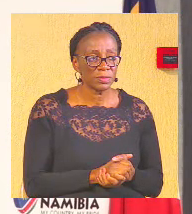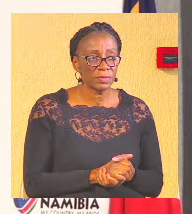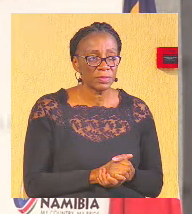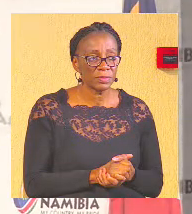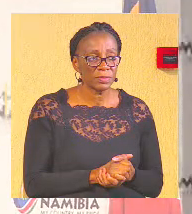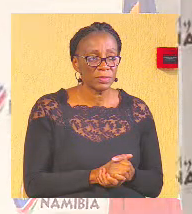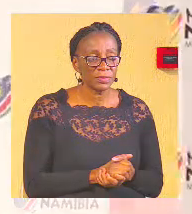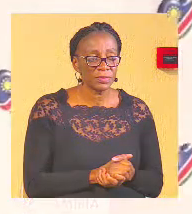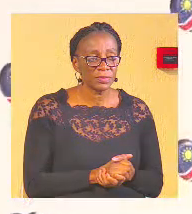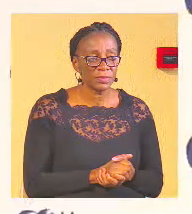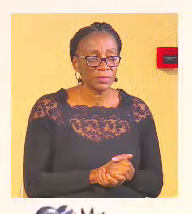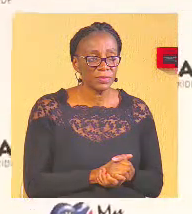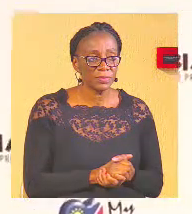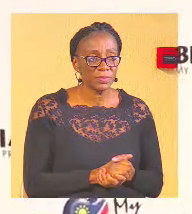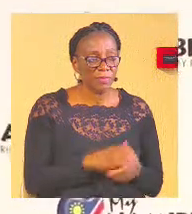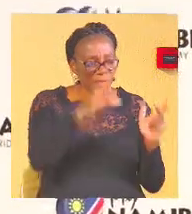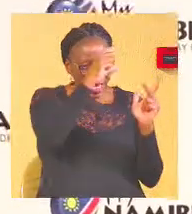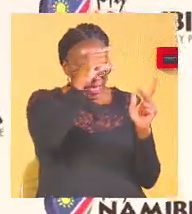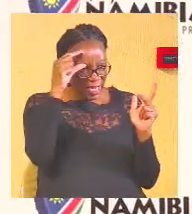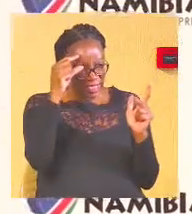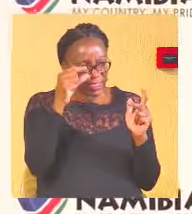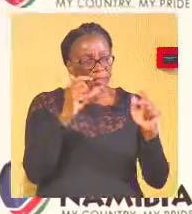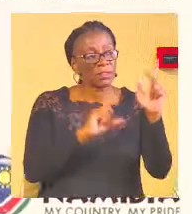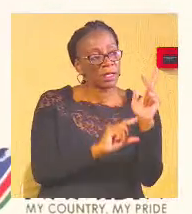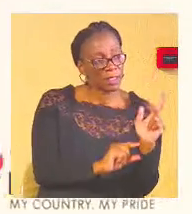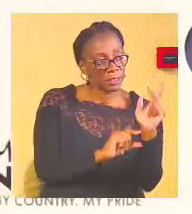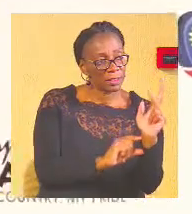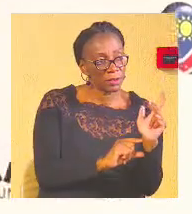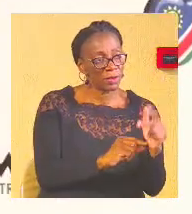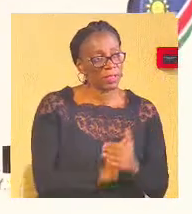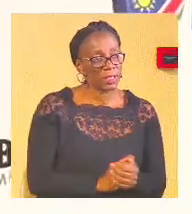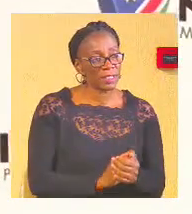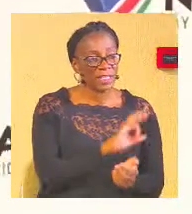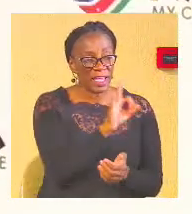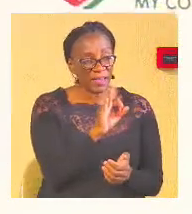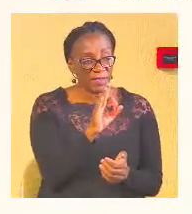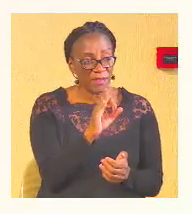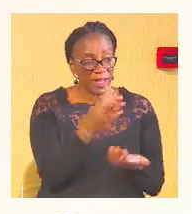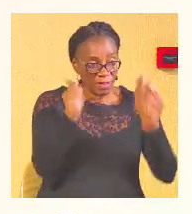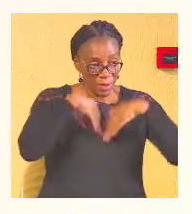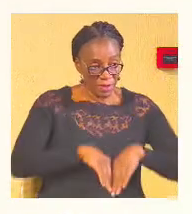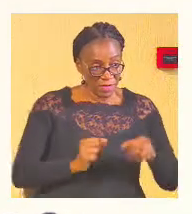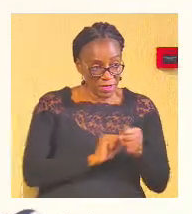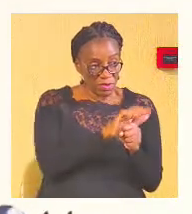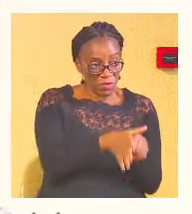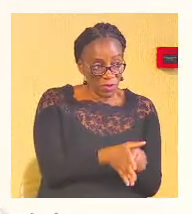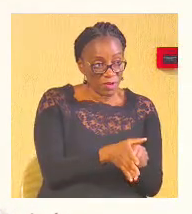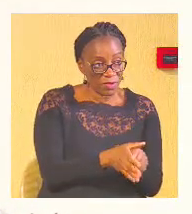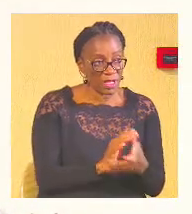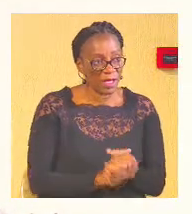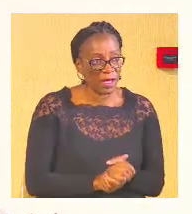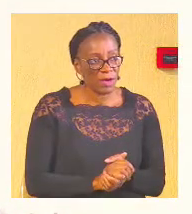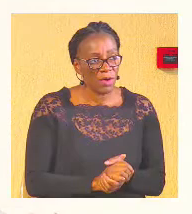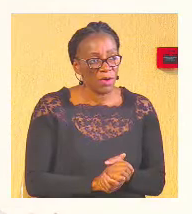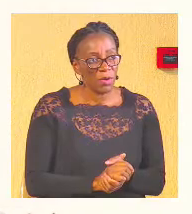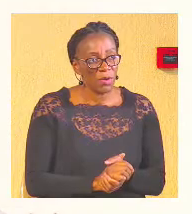Health workers, should they get sick, will be treated like other members of the Namibian public. We do not discriminate. We will